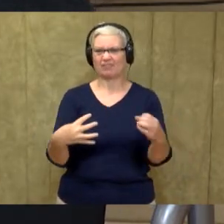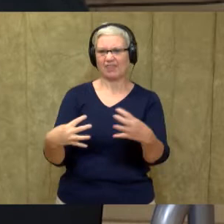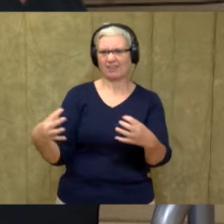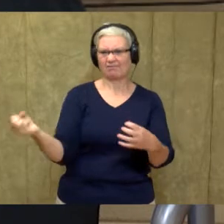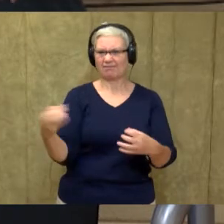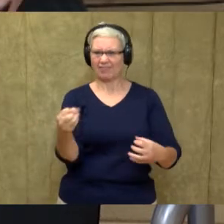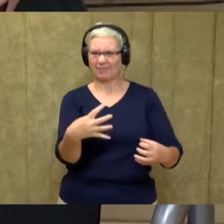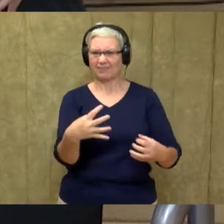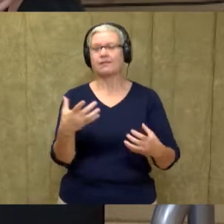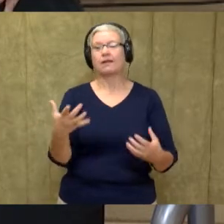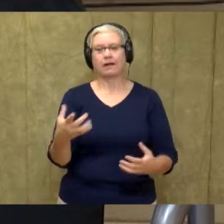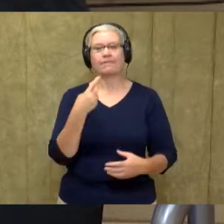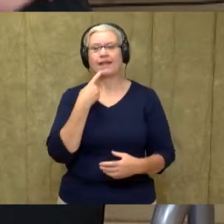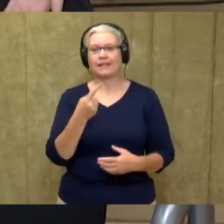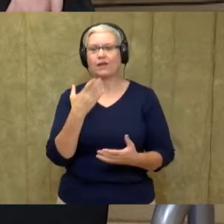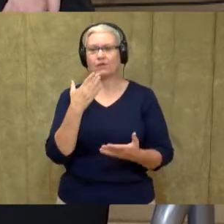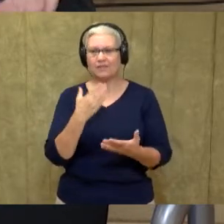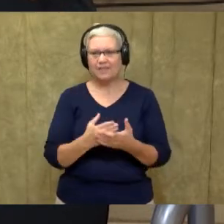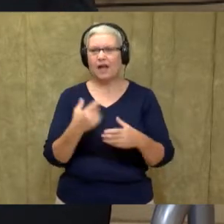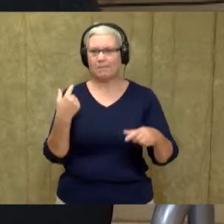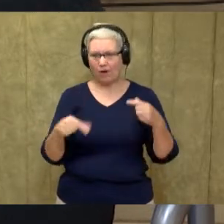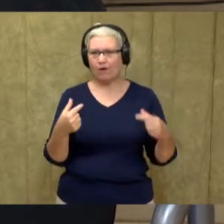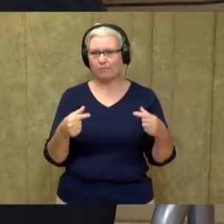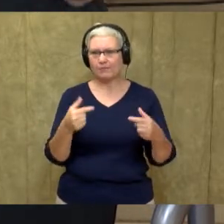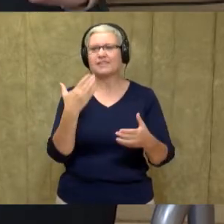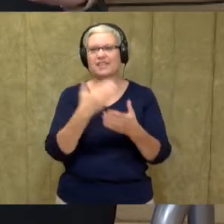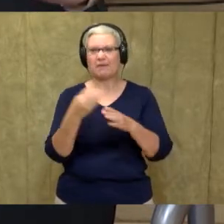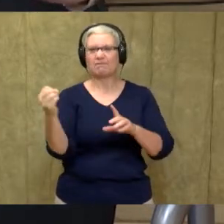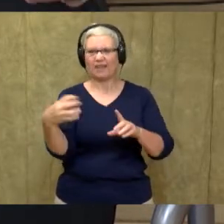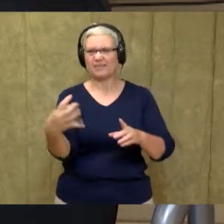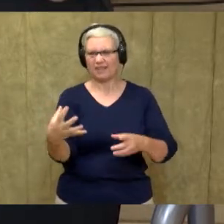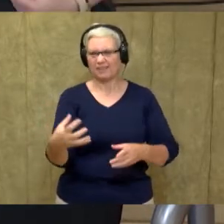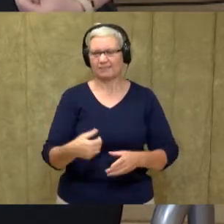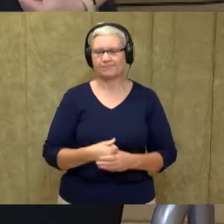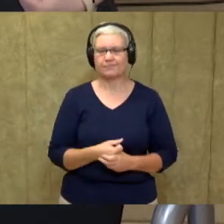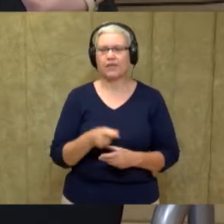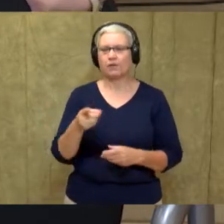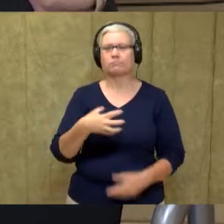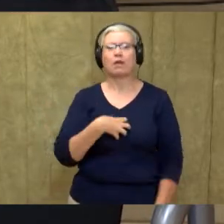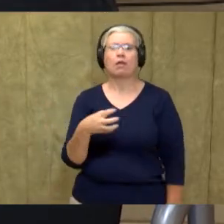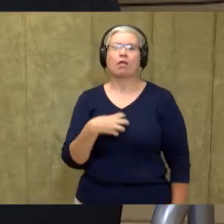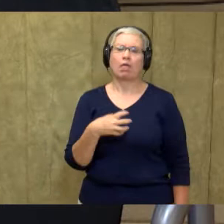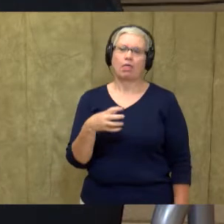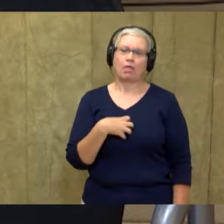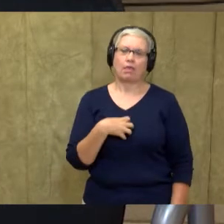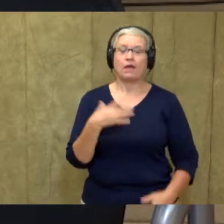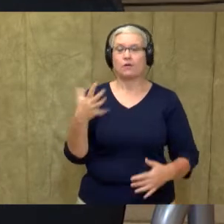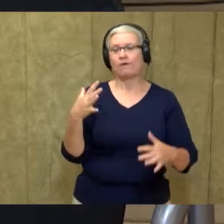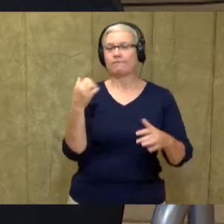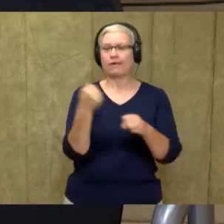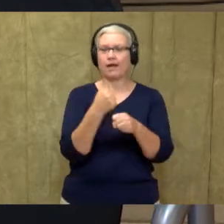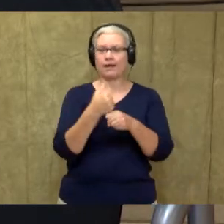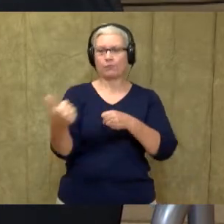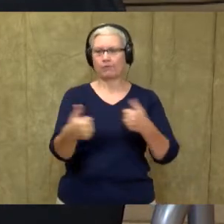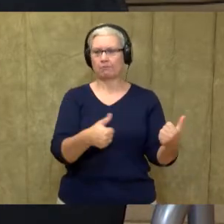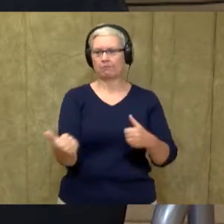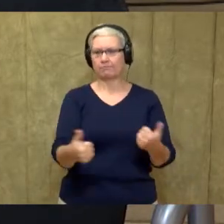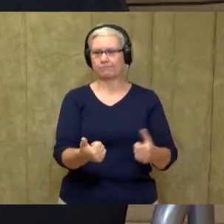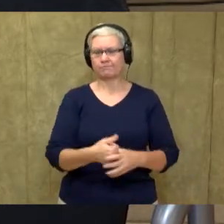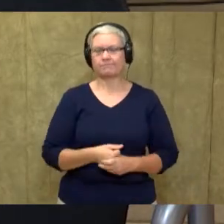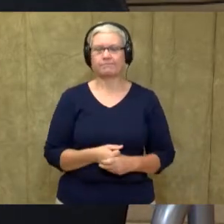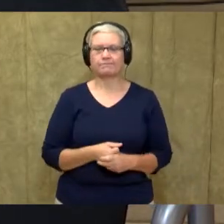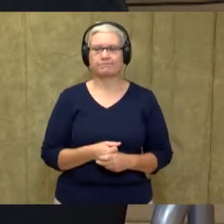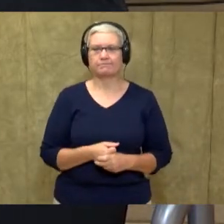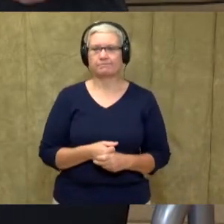Usually if they tell you to stop arguing, they mean stop fussing. You're complaining. You're fighting with each other. And to